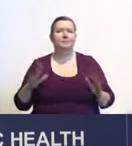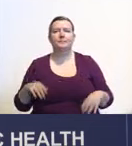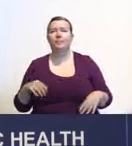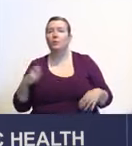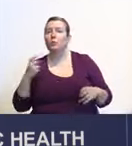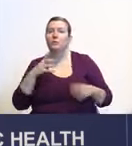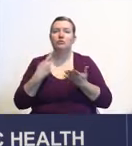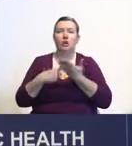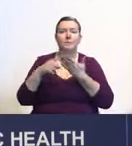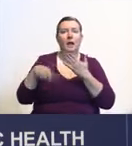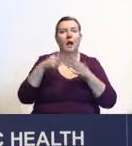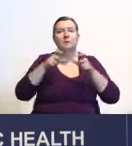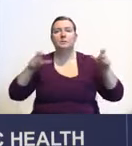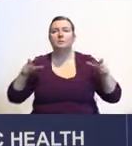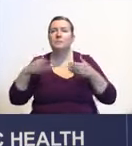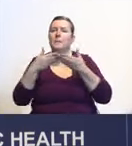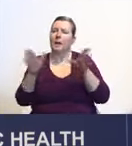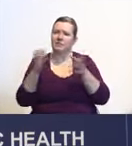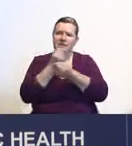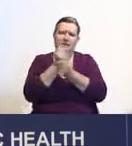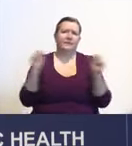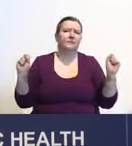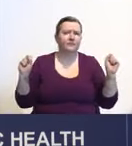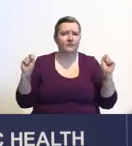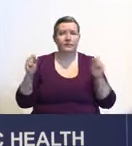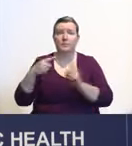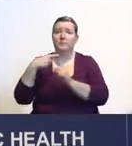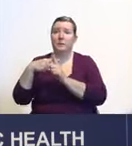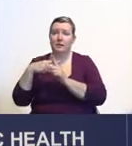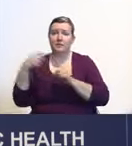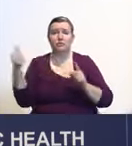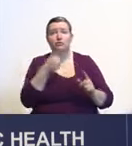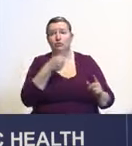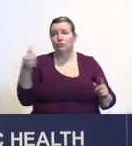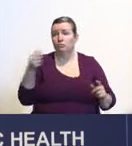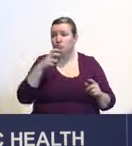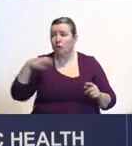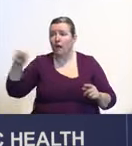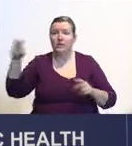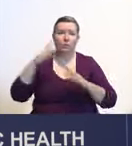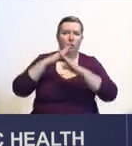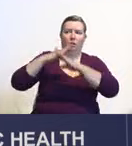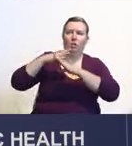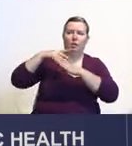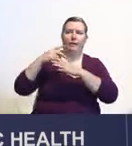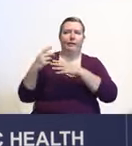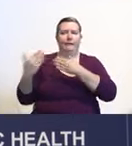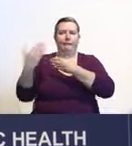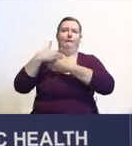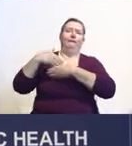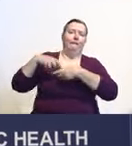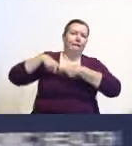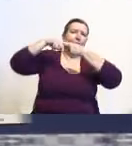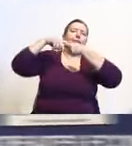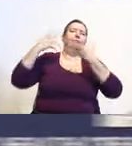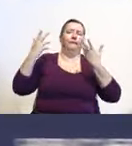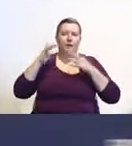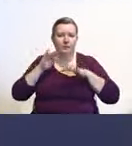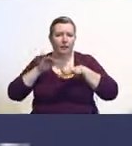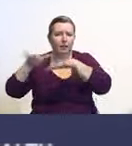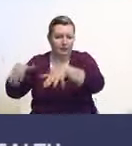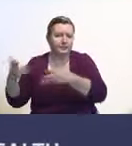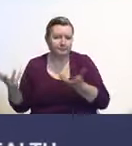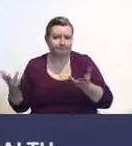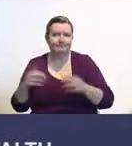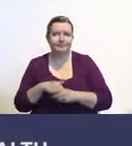keeping that in mind, as well as travel and commerce aren't disrupted by those rally points, Brent. I would add, Judy, I think you and